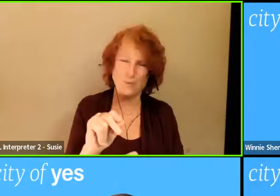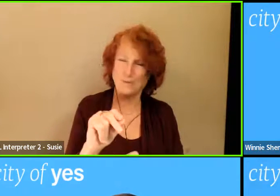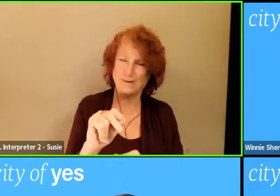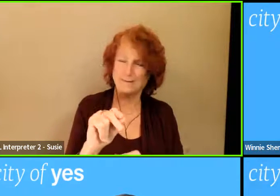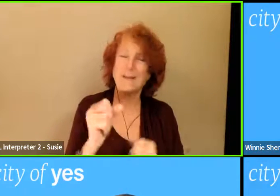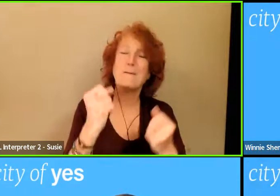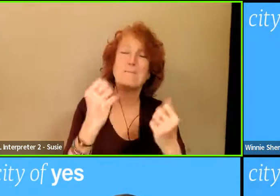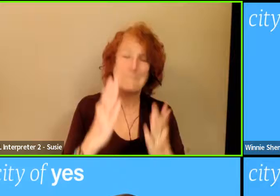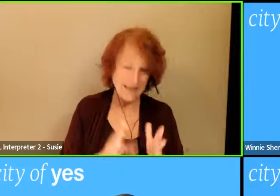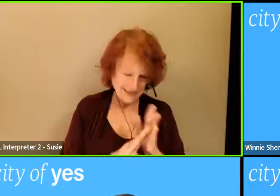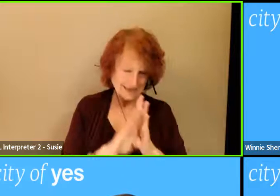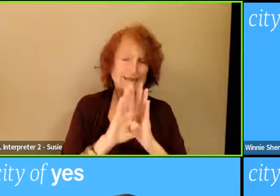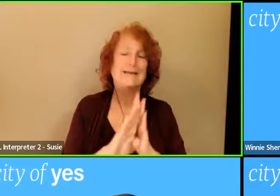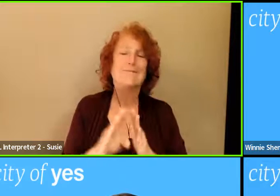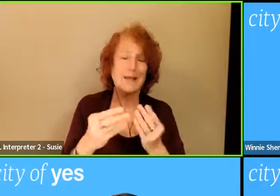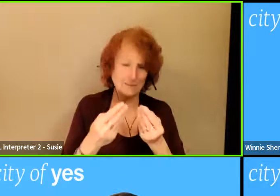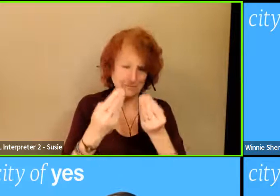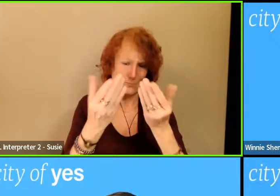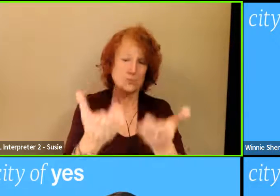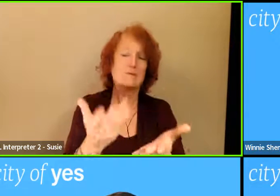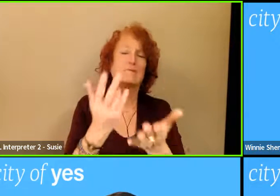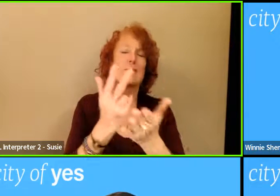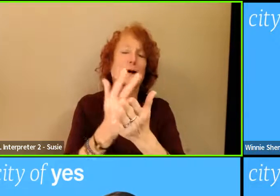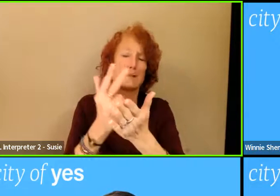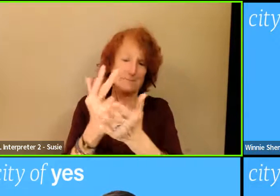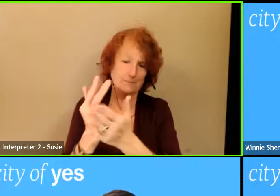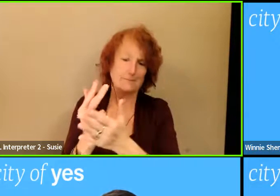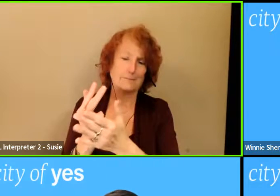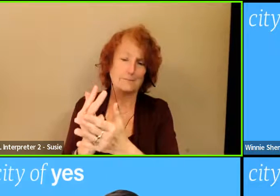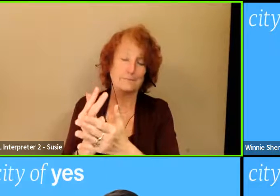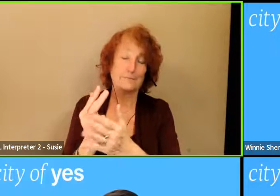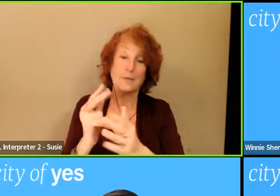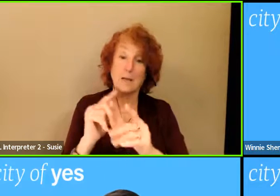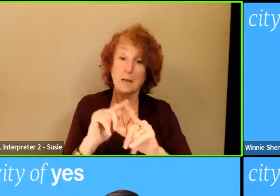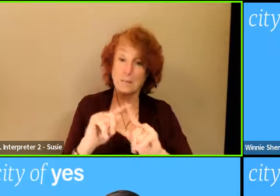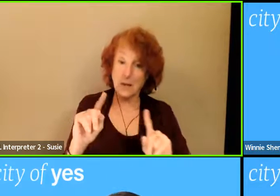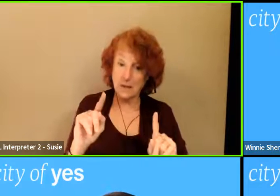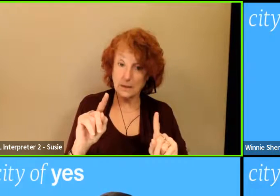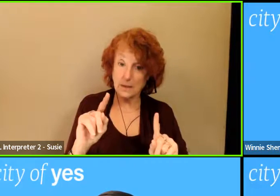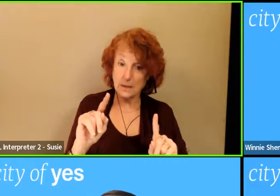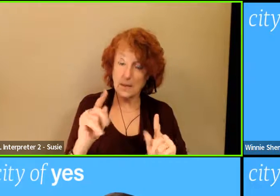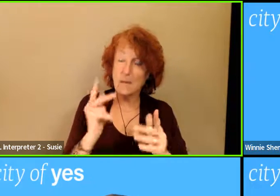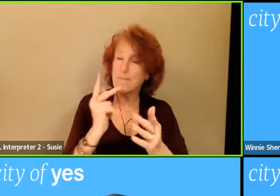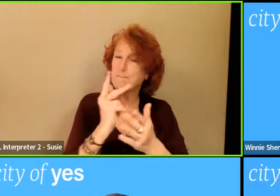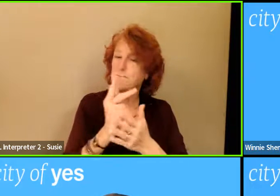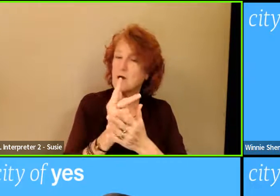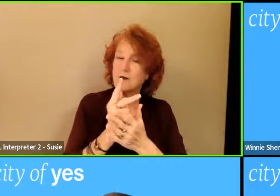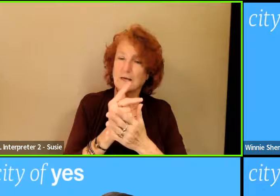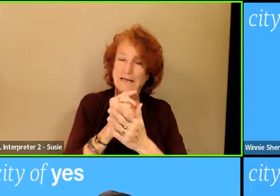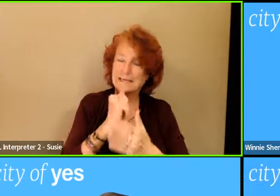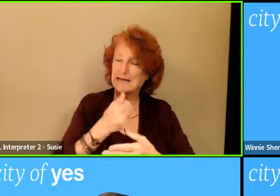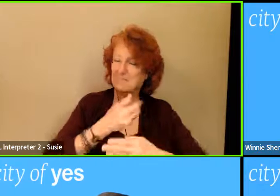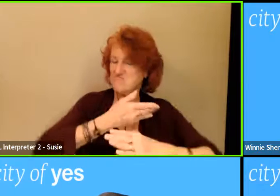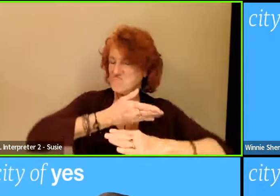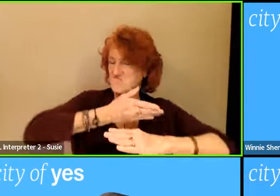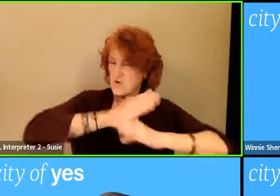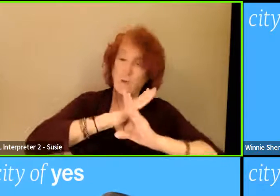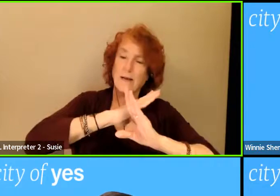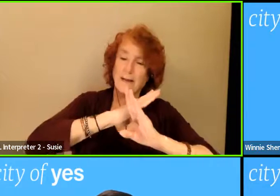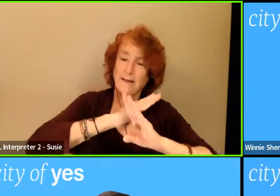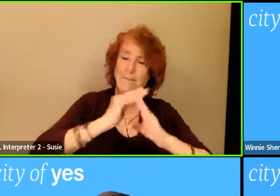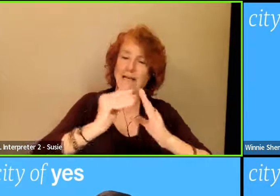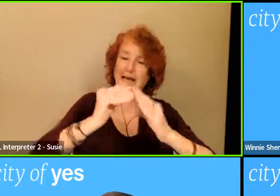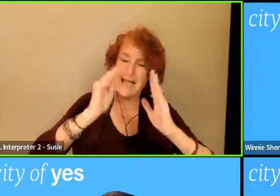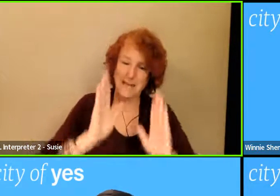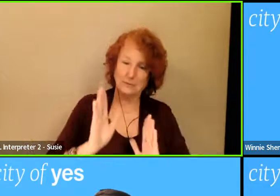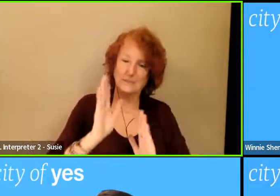many developers continue to provide parking. It's just that parking no longer absolutely prohibits housing from being built